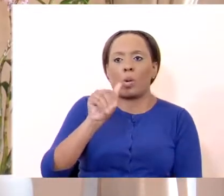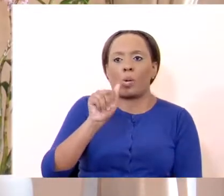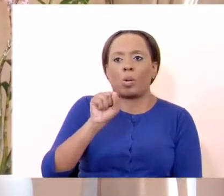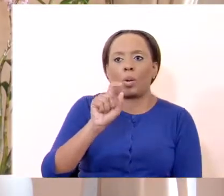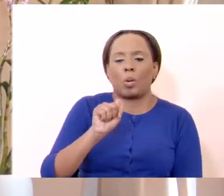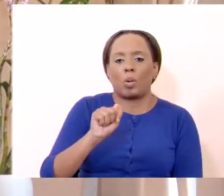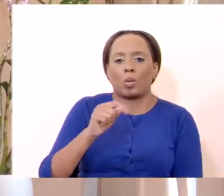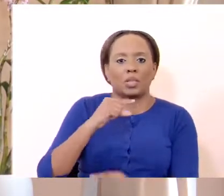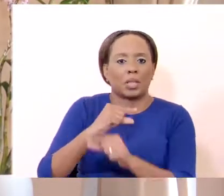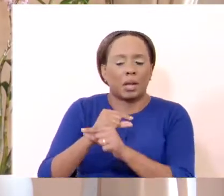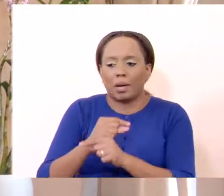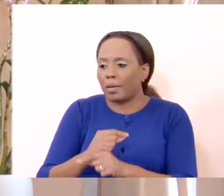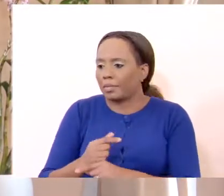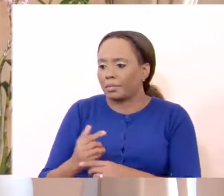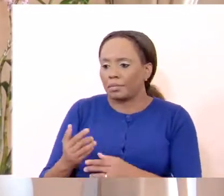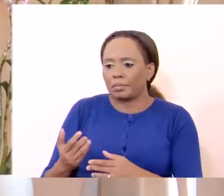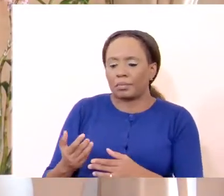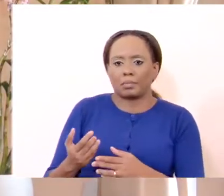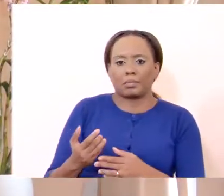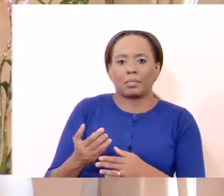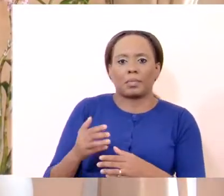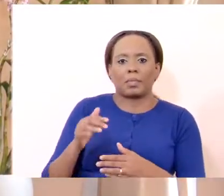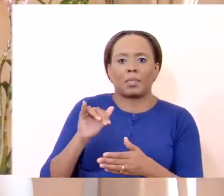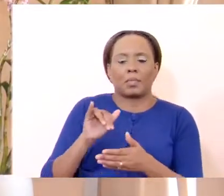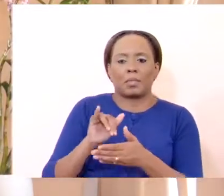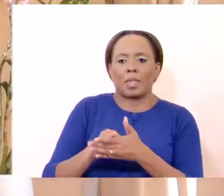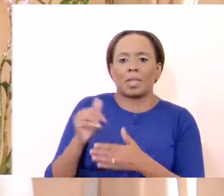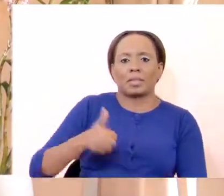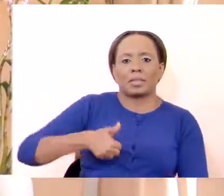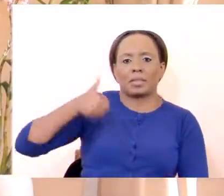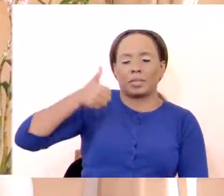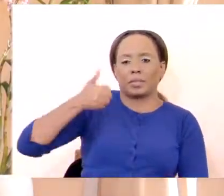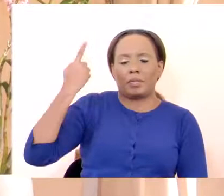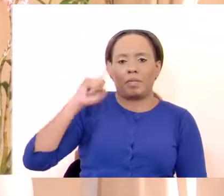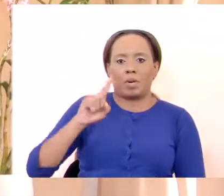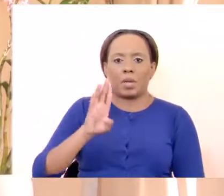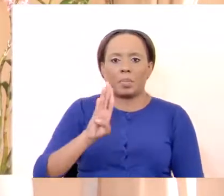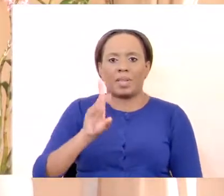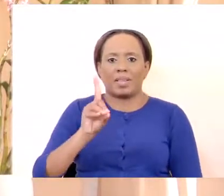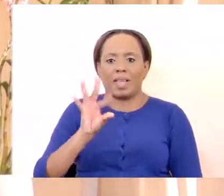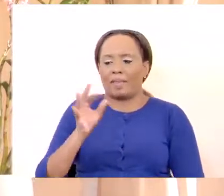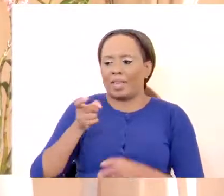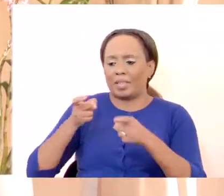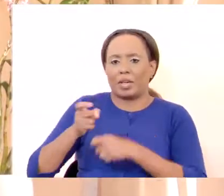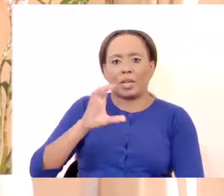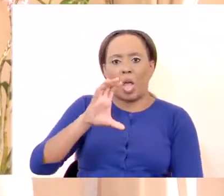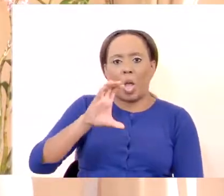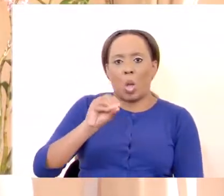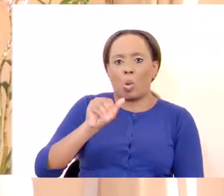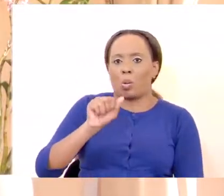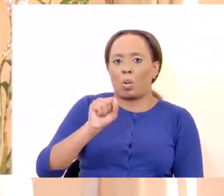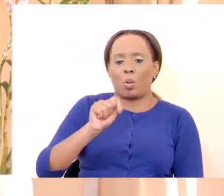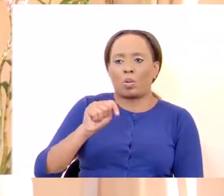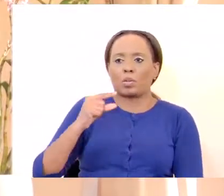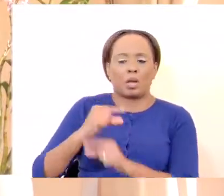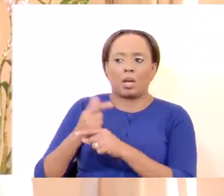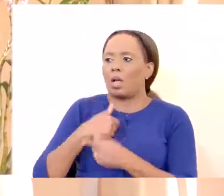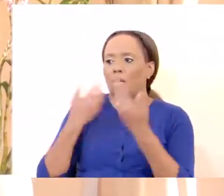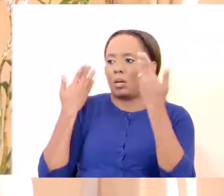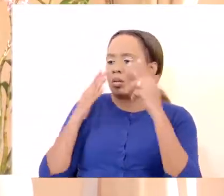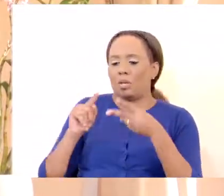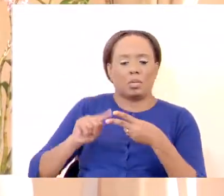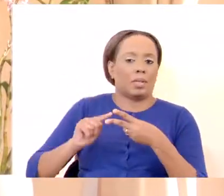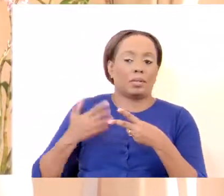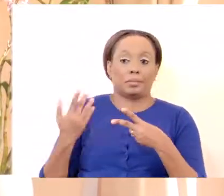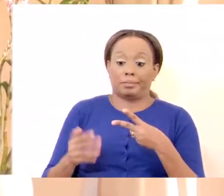and the Coast Guard base comes under the command of the Chief of Staff of the Barbados Defense Force, and I cannot speak to that. The